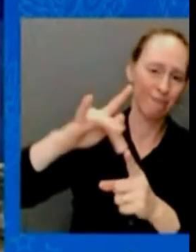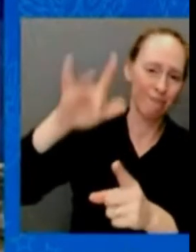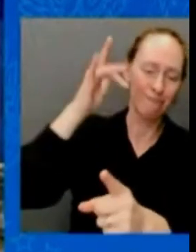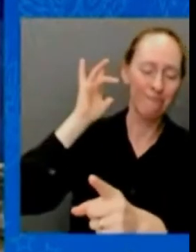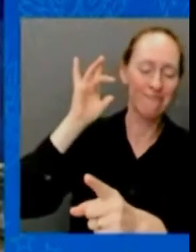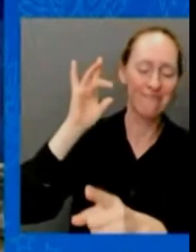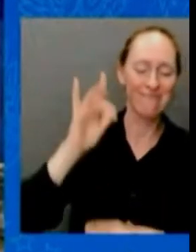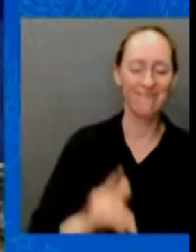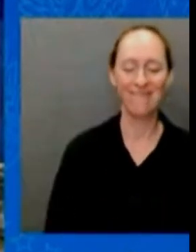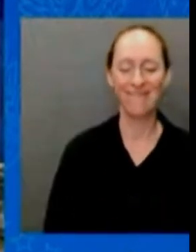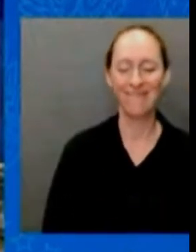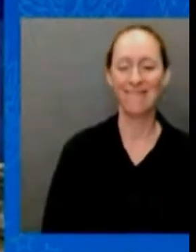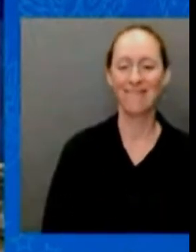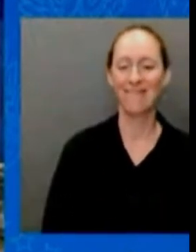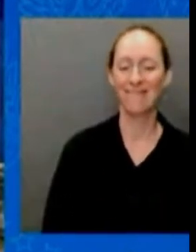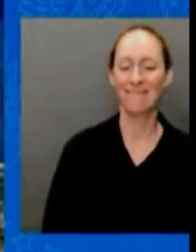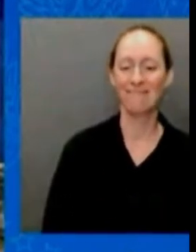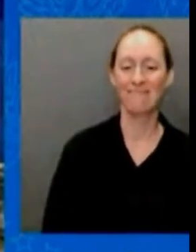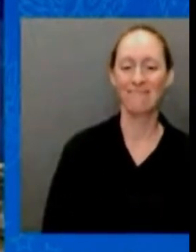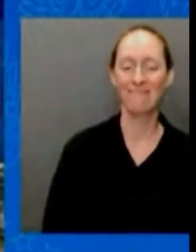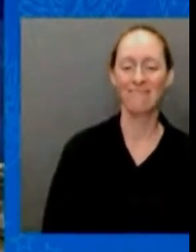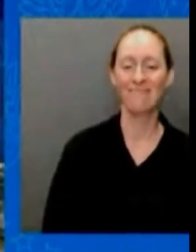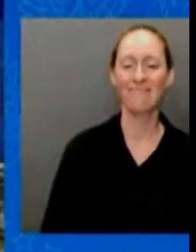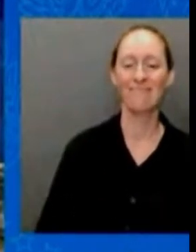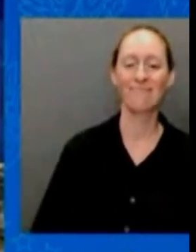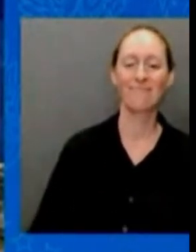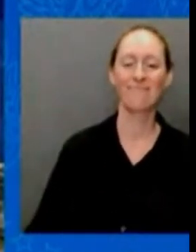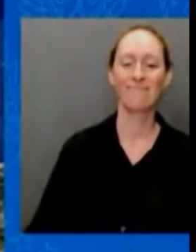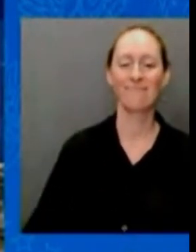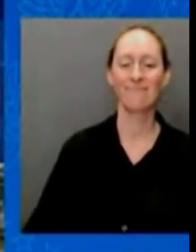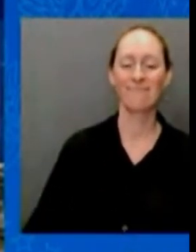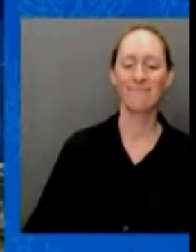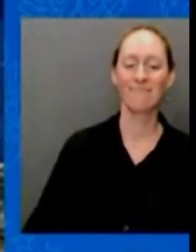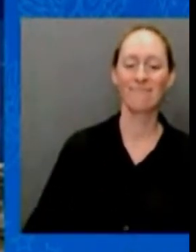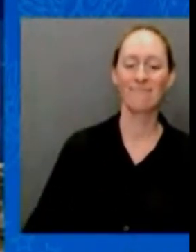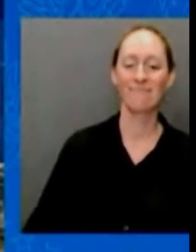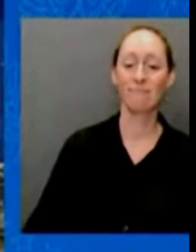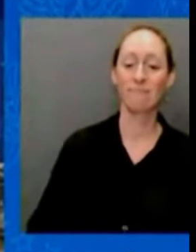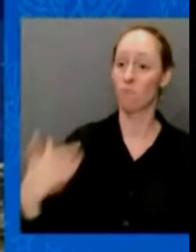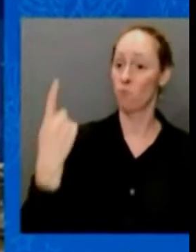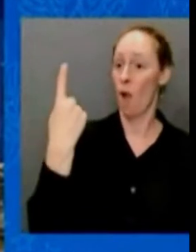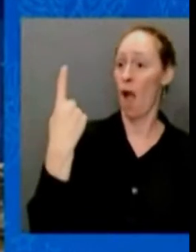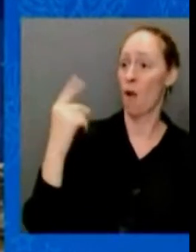If there's a word to describe this moment, it's transformational.